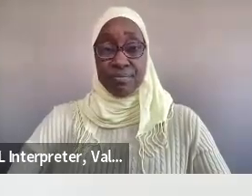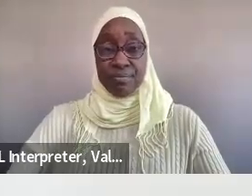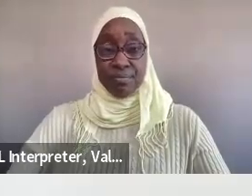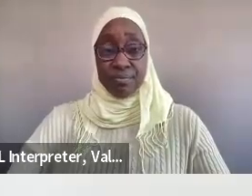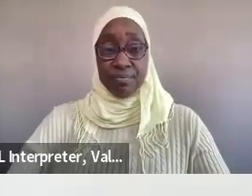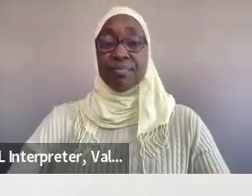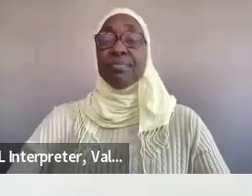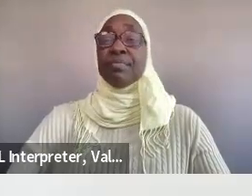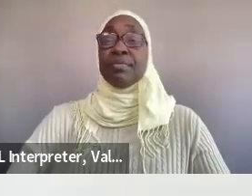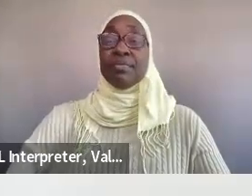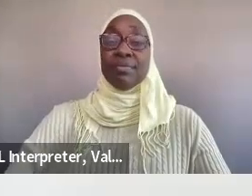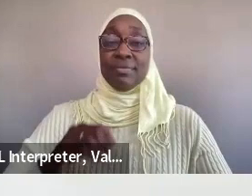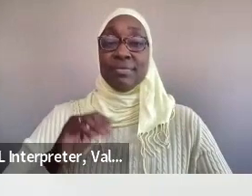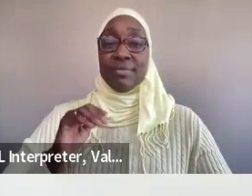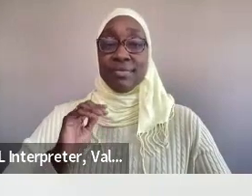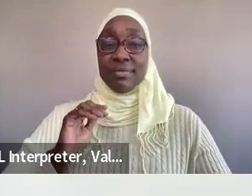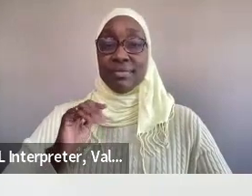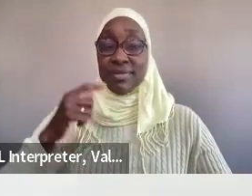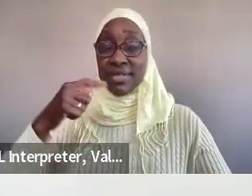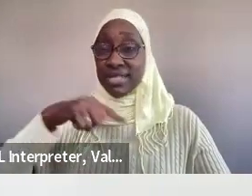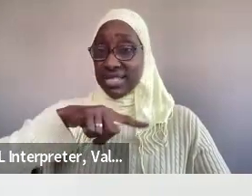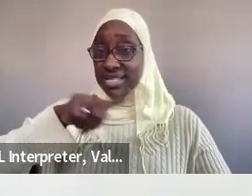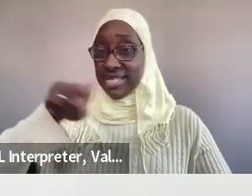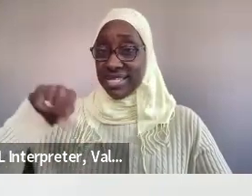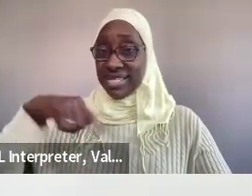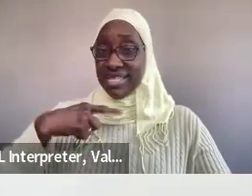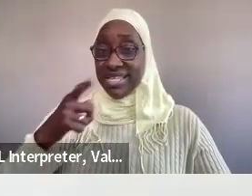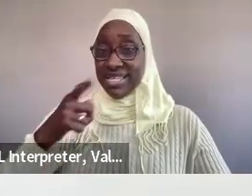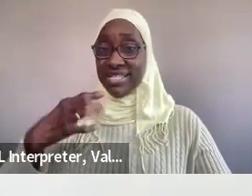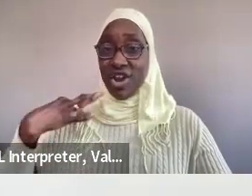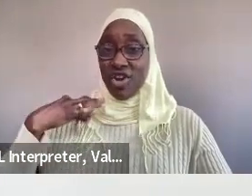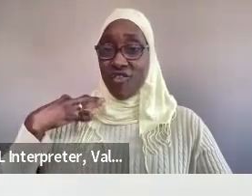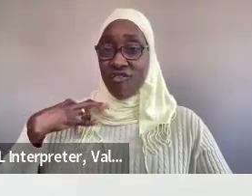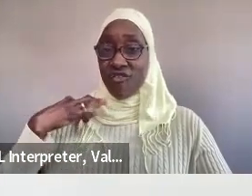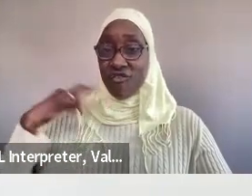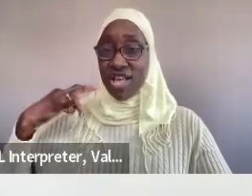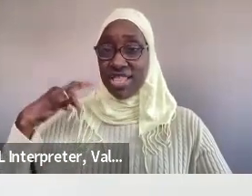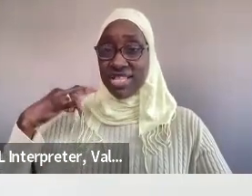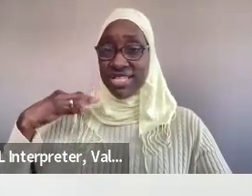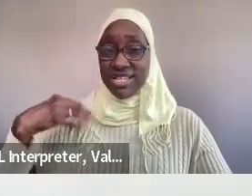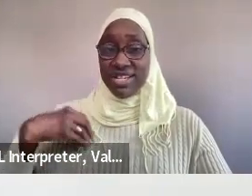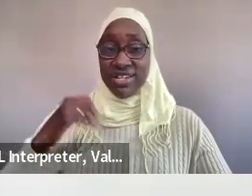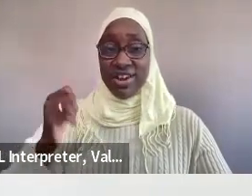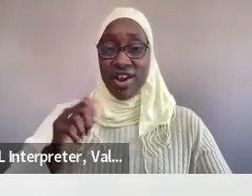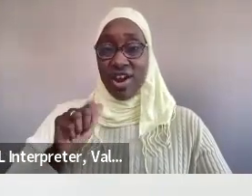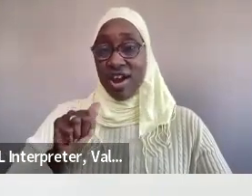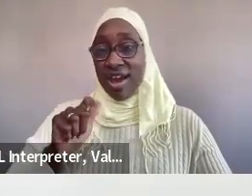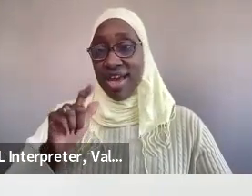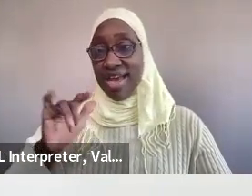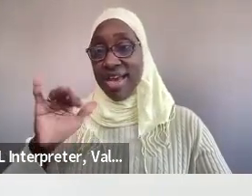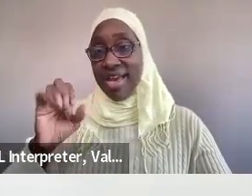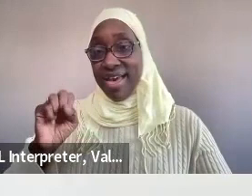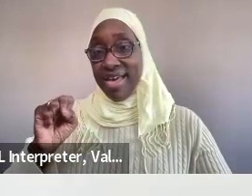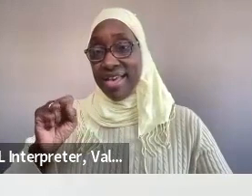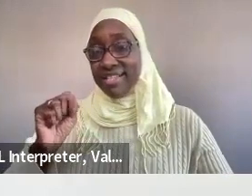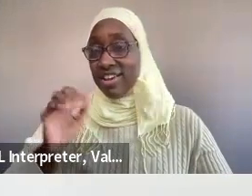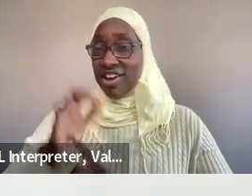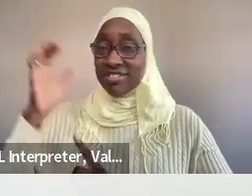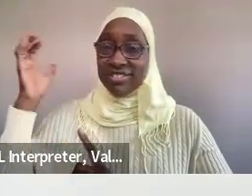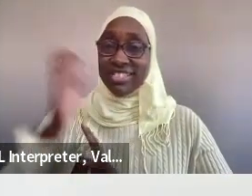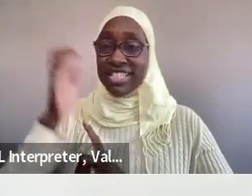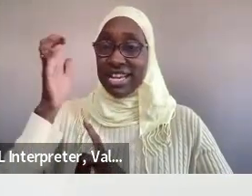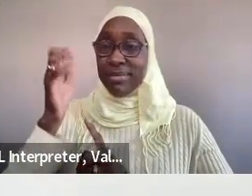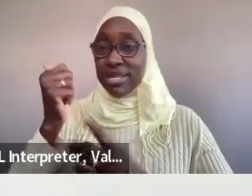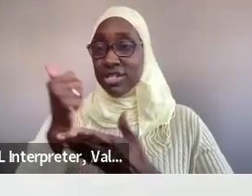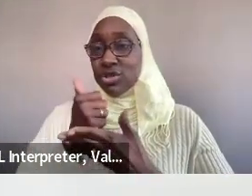our volunteers, our allies, and our champions who've helped me and the founders conduct all